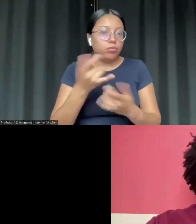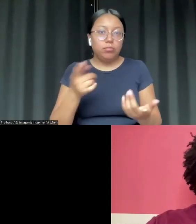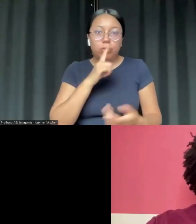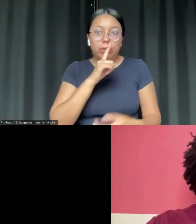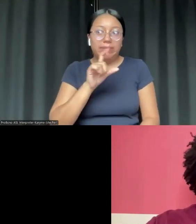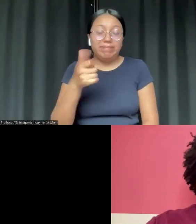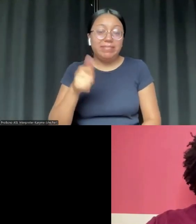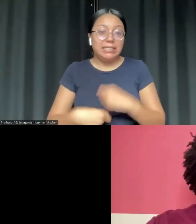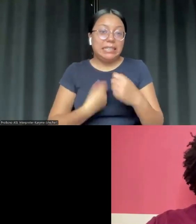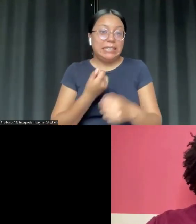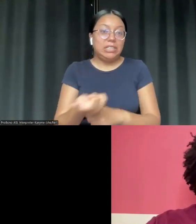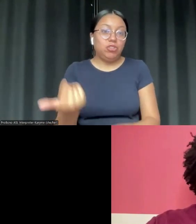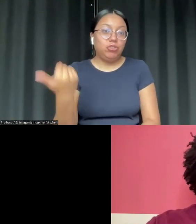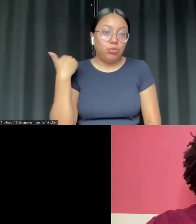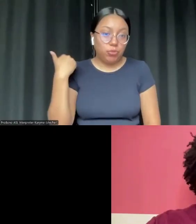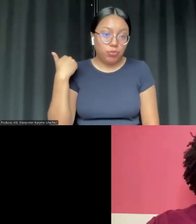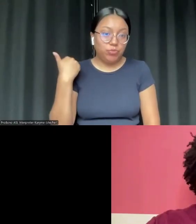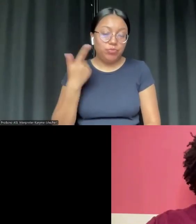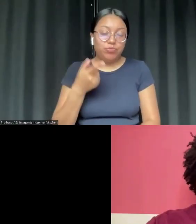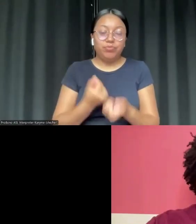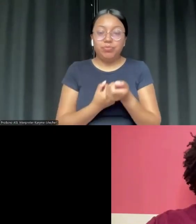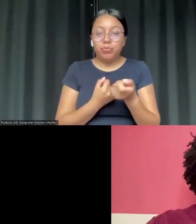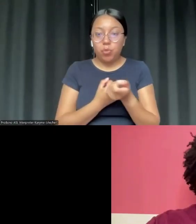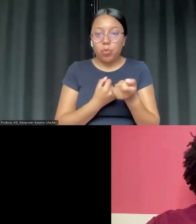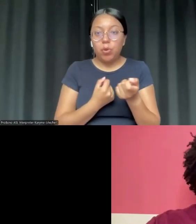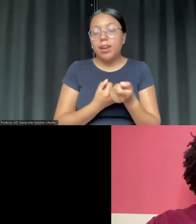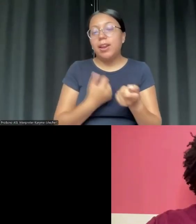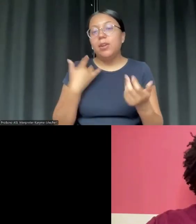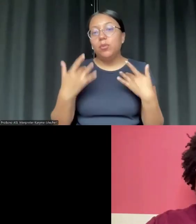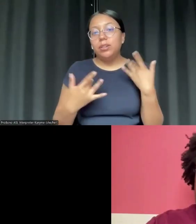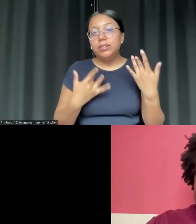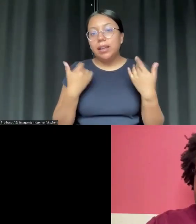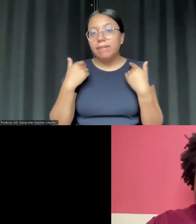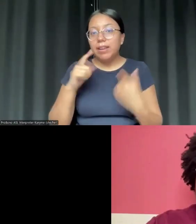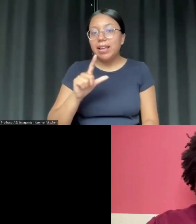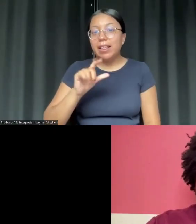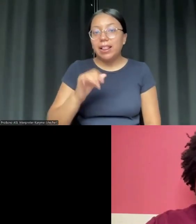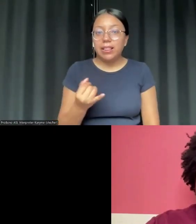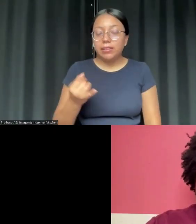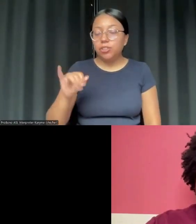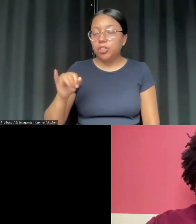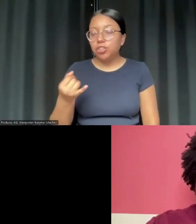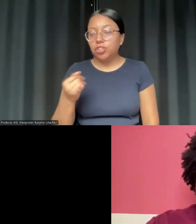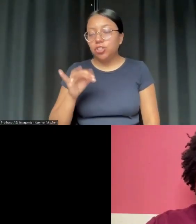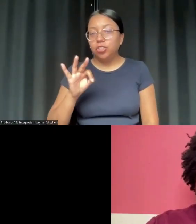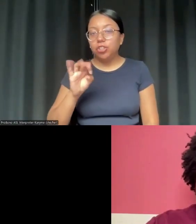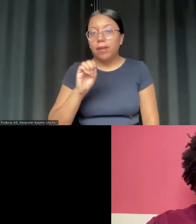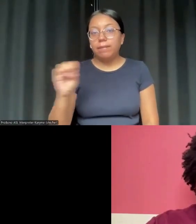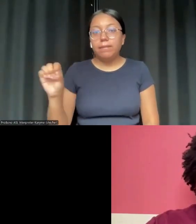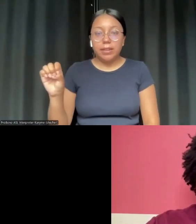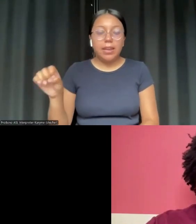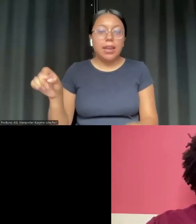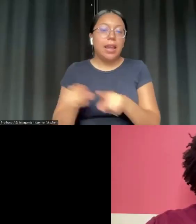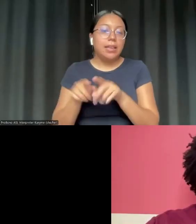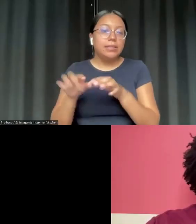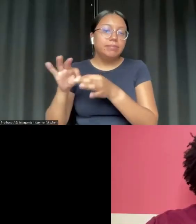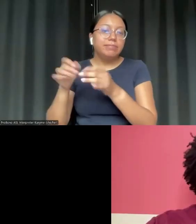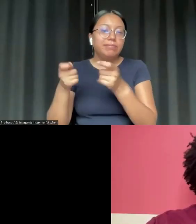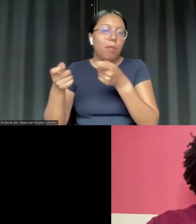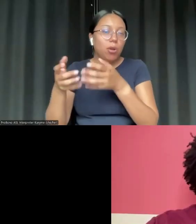ago. And we're really excited to have LJ Jaffe as our moderator, who is writing a book about access